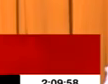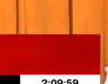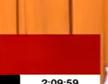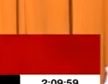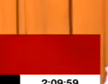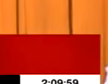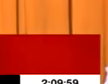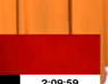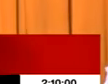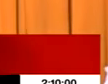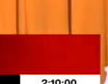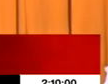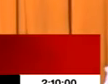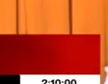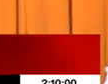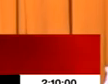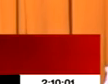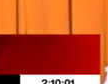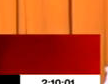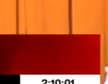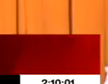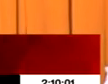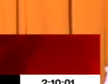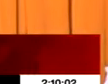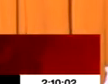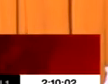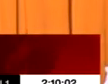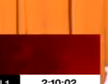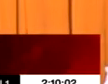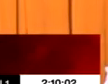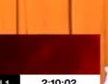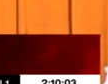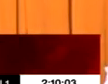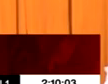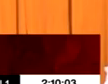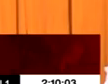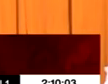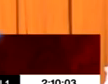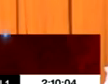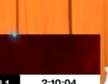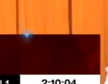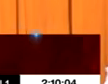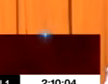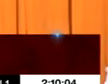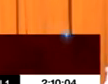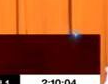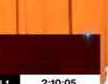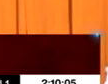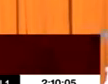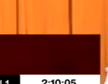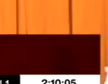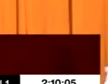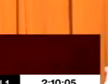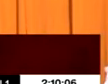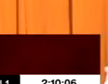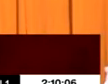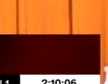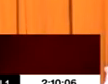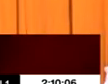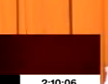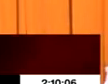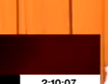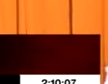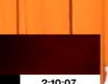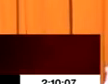that Parliament did not have the power to alter the basic structure of our constitution. And there's a citation here, which I don't have to